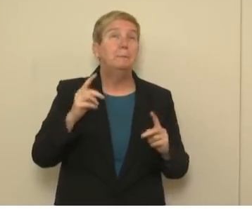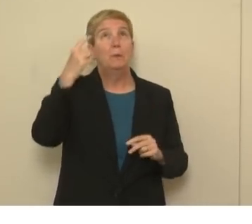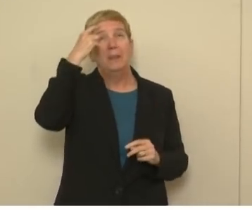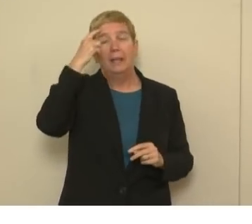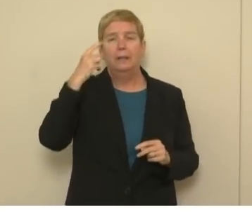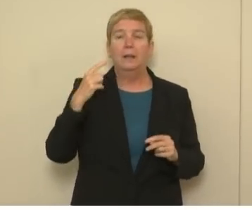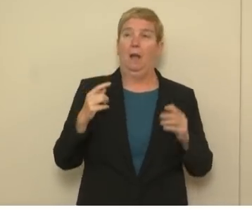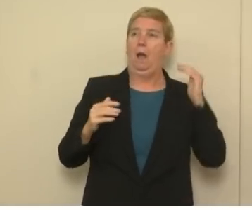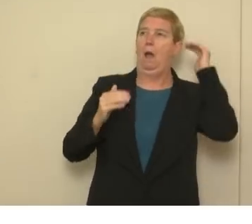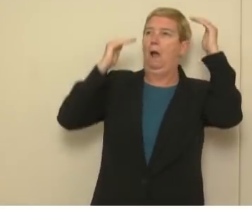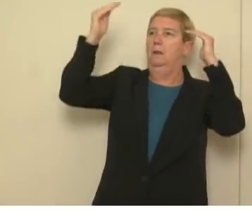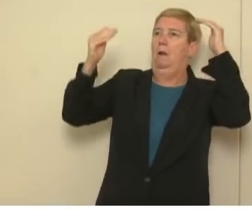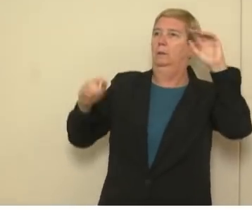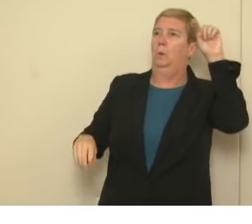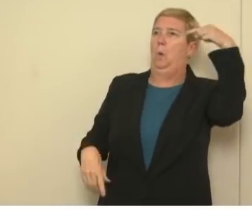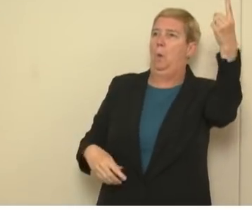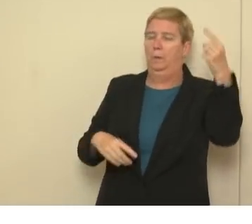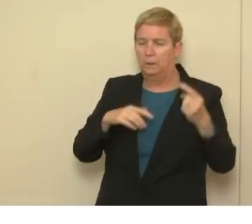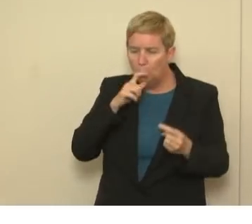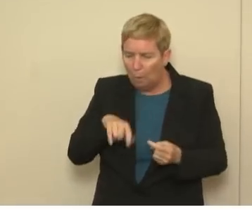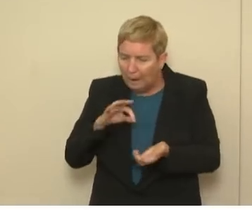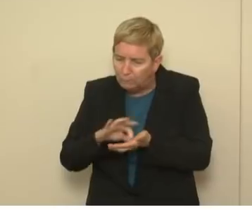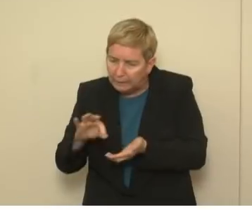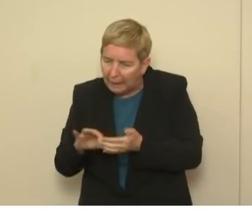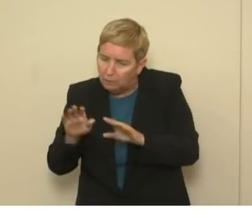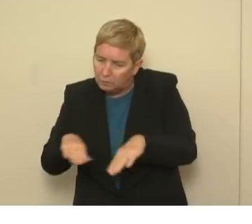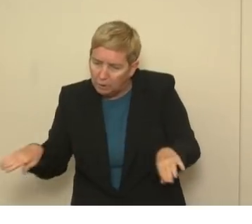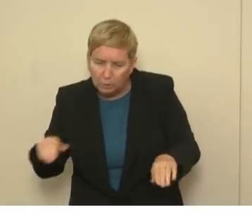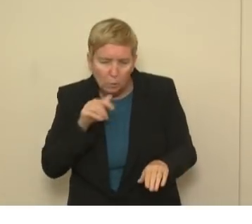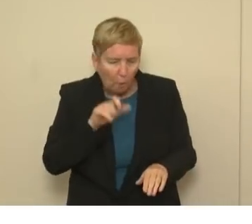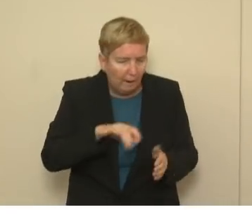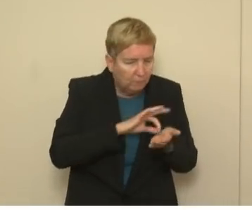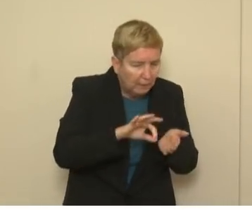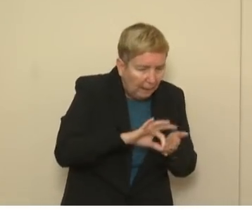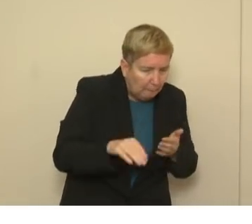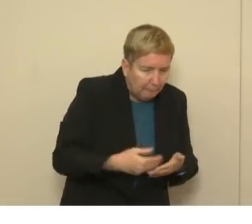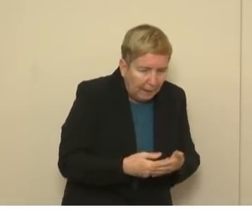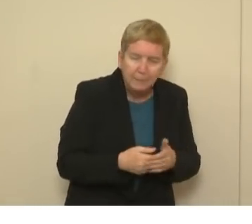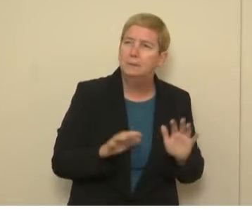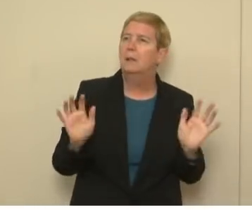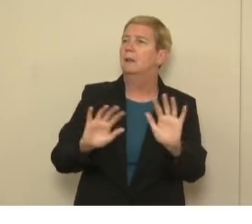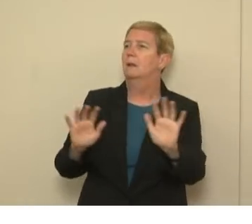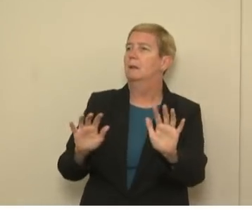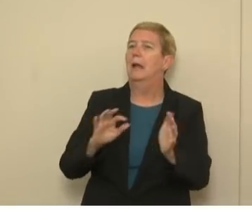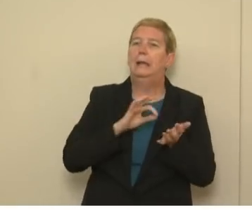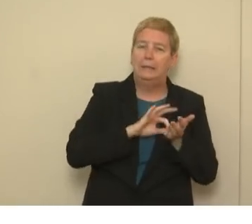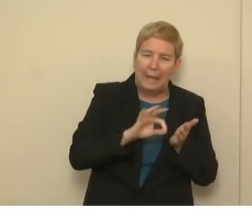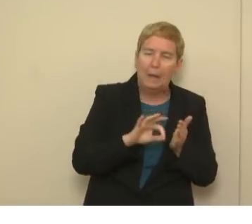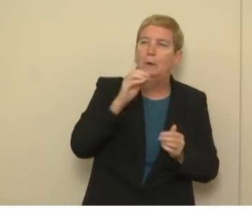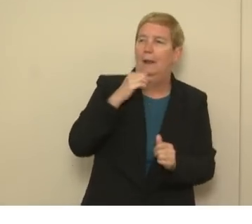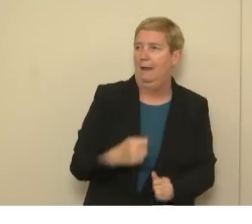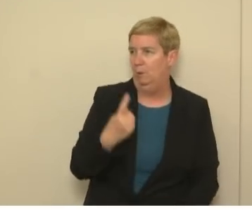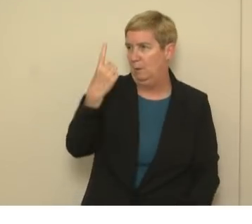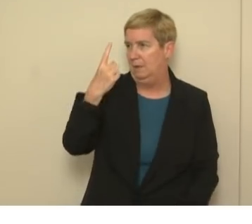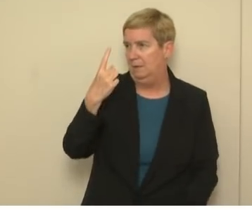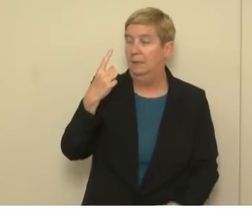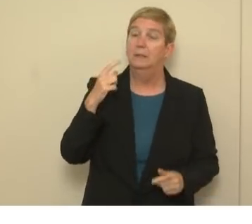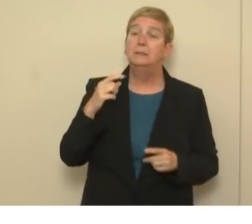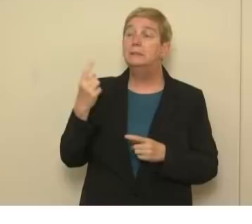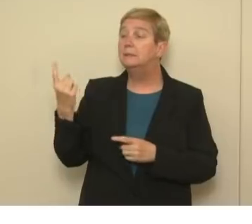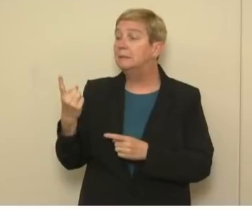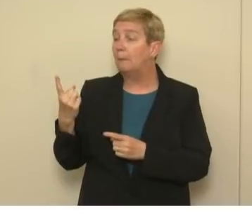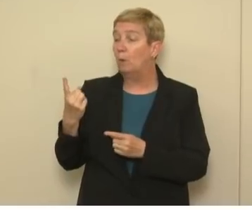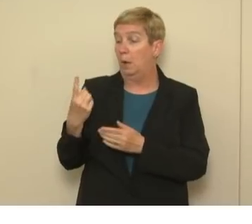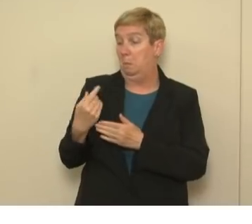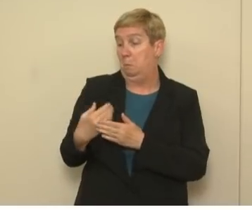count? Even babies, why should I count a baby? Everybody needs to count. So if you think about someone who was born in your household, you know, the